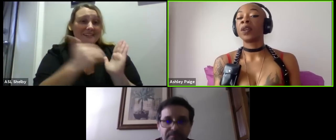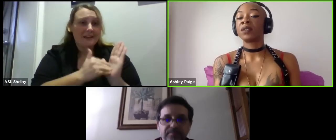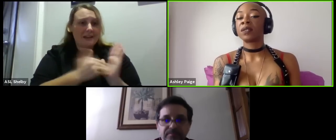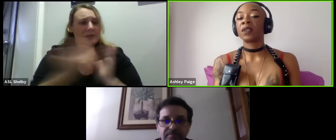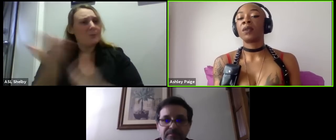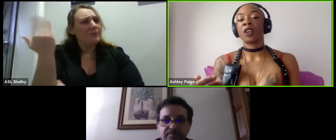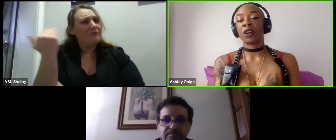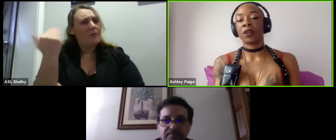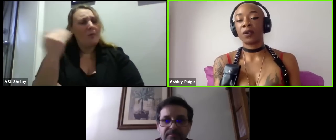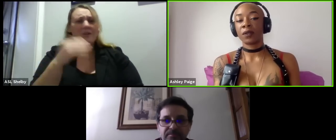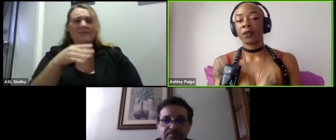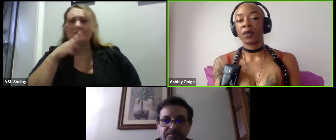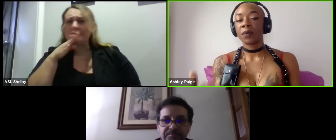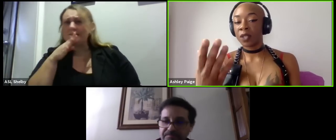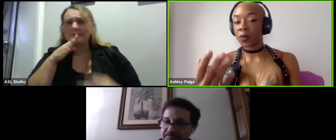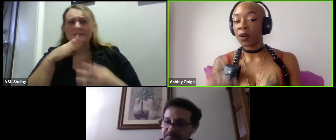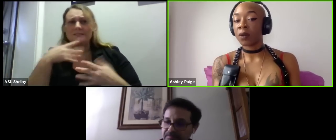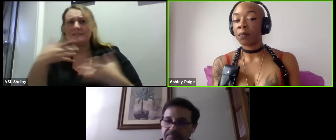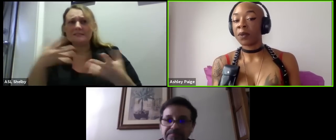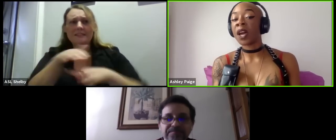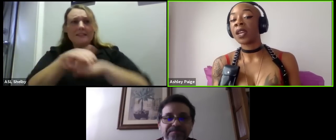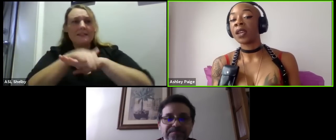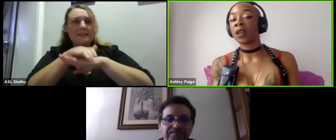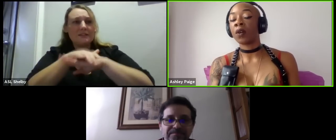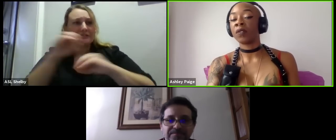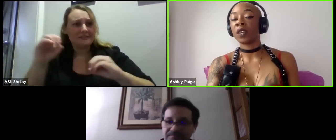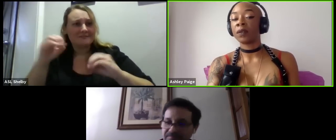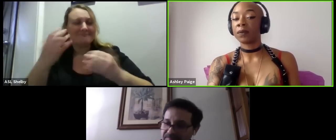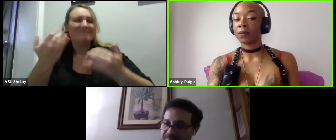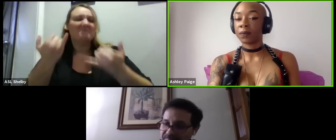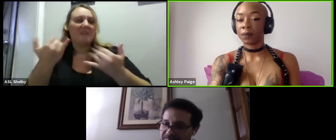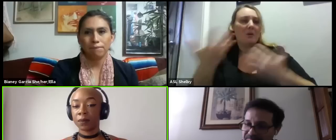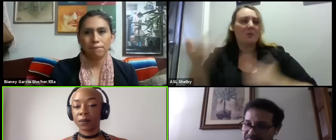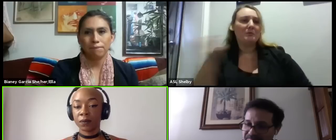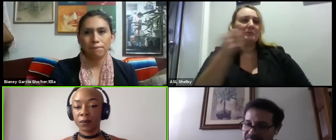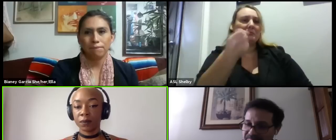her voice can be heard. Please welcome Biani and Alden.